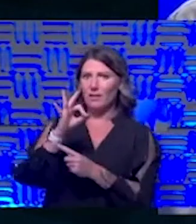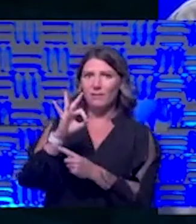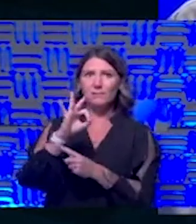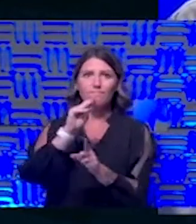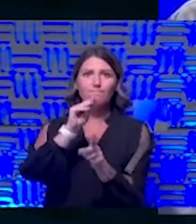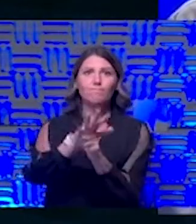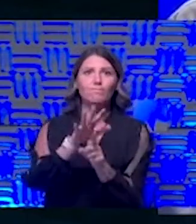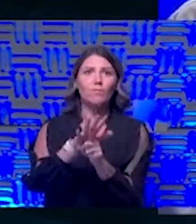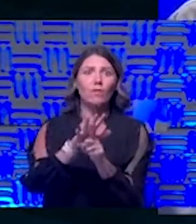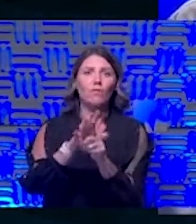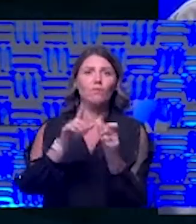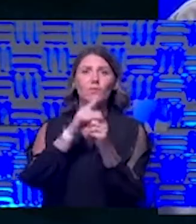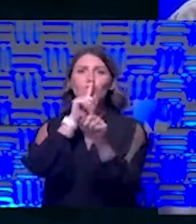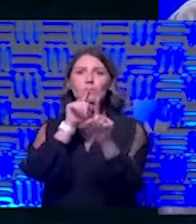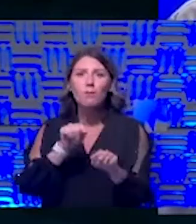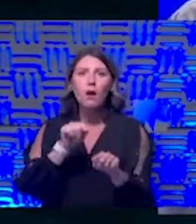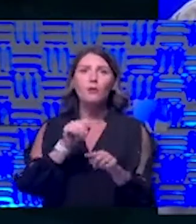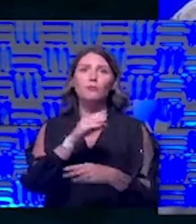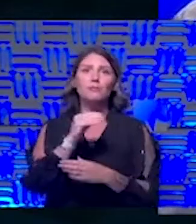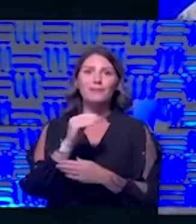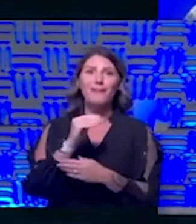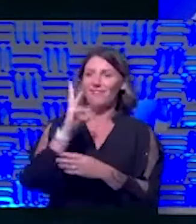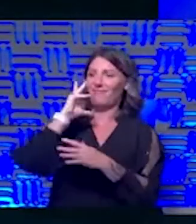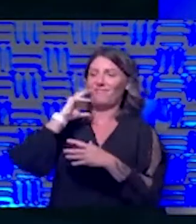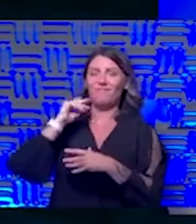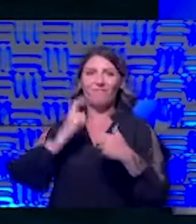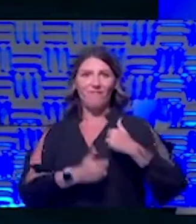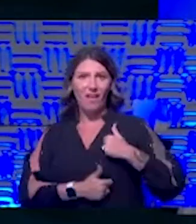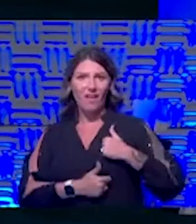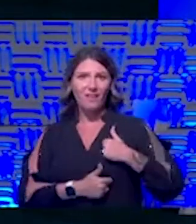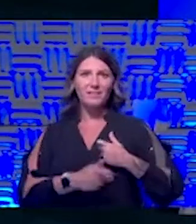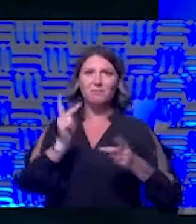who we have turned to historically for service in the country.